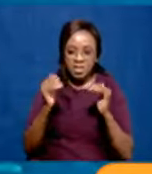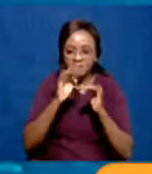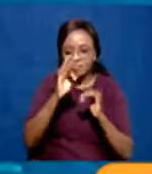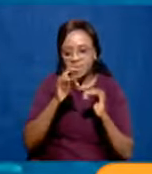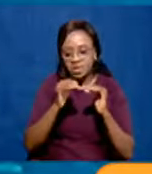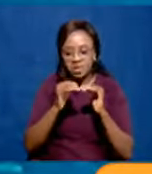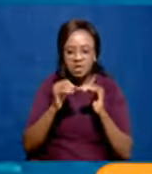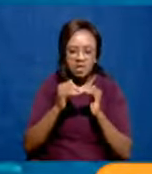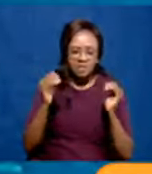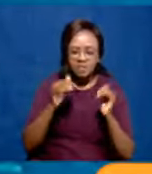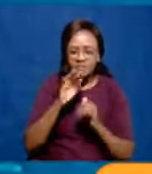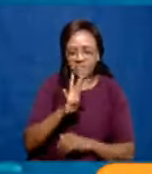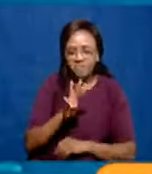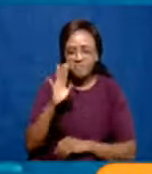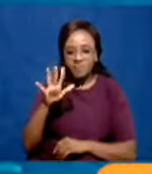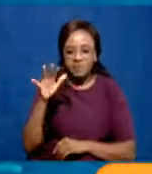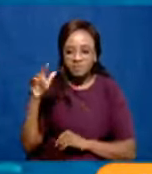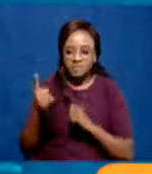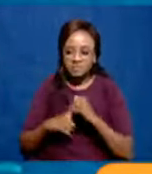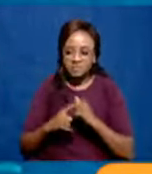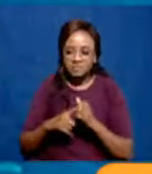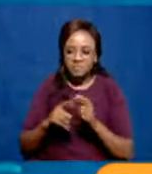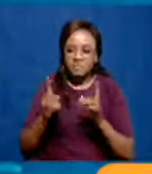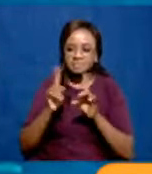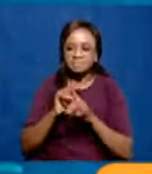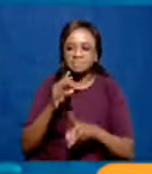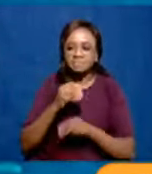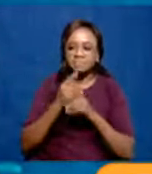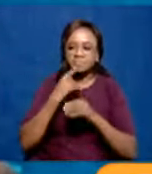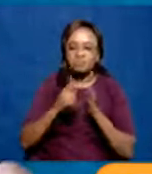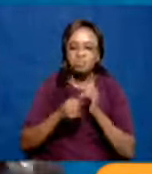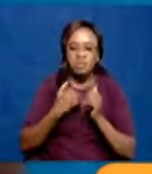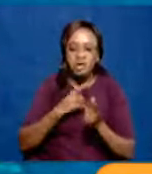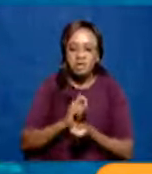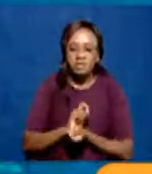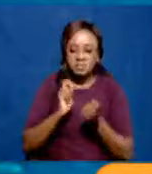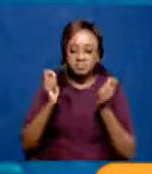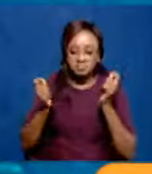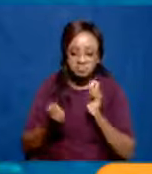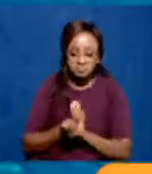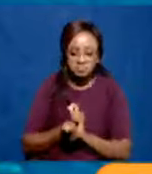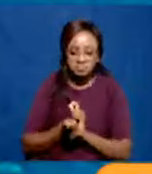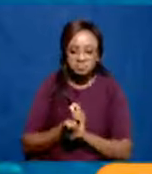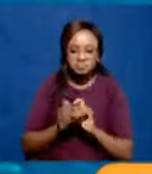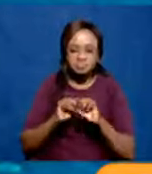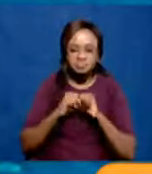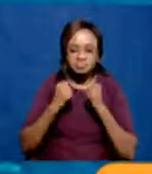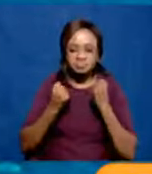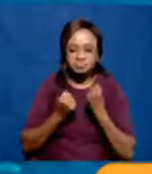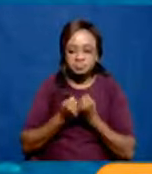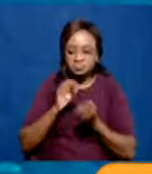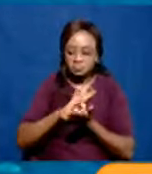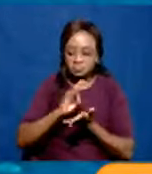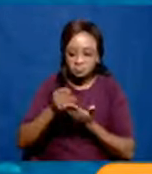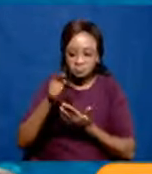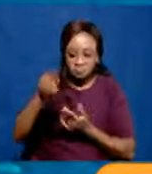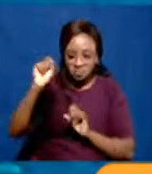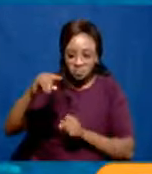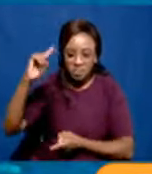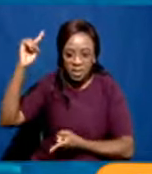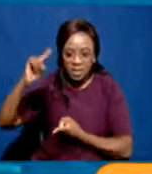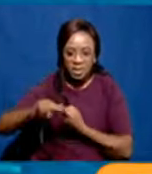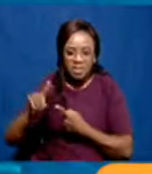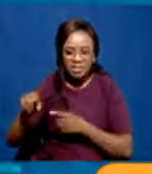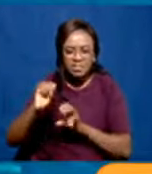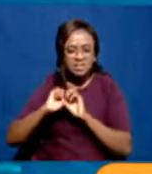level 4, 5, and 6. And in those levels, again, they're saying this shift, which is a social pool of fund, can be depleted. How do you deplete social